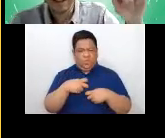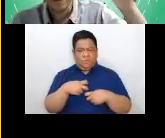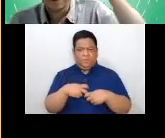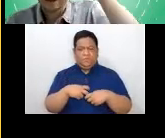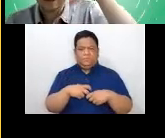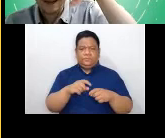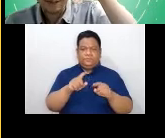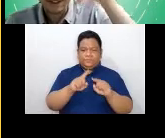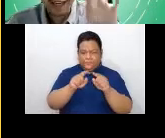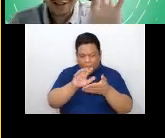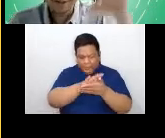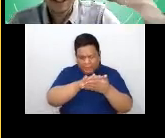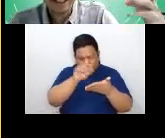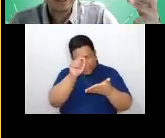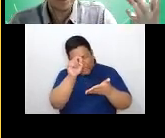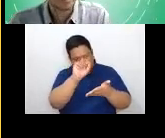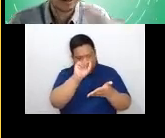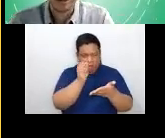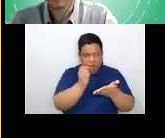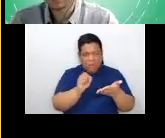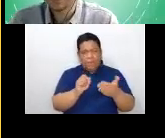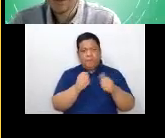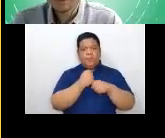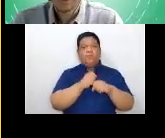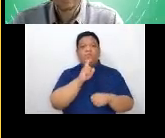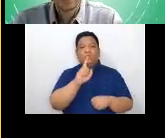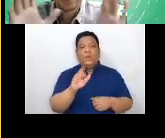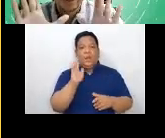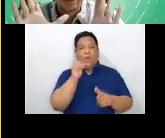rendering. You'd have to make shadowing and shading and certain amount of